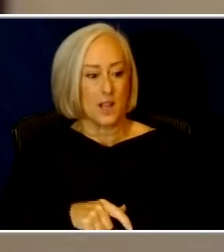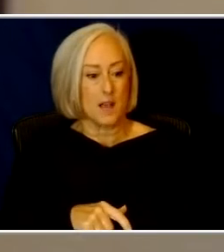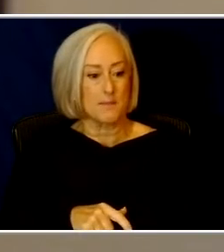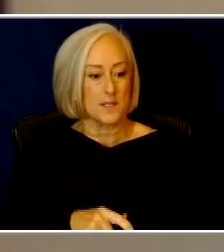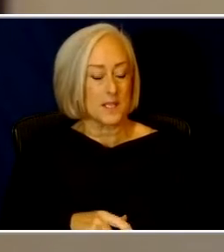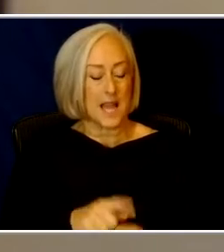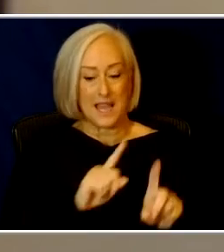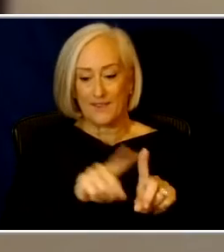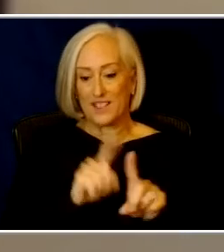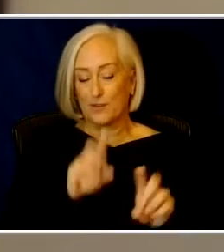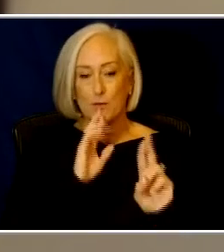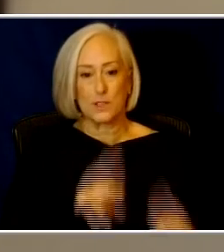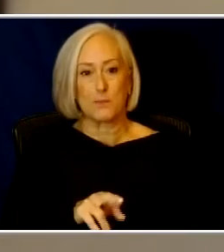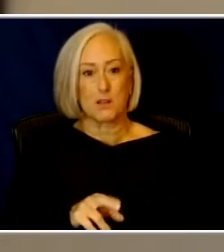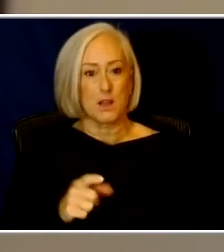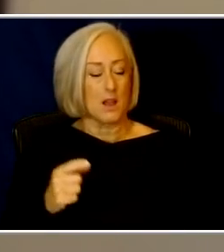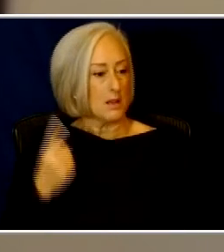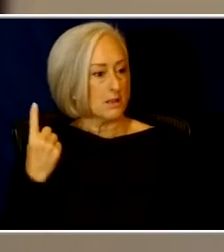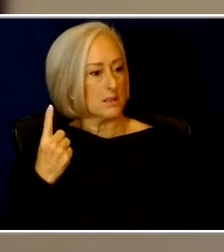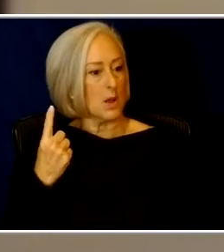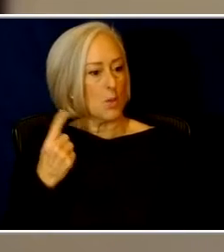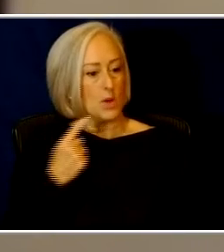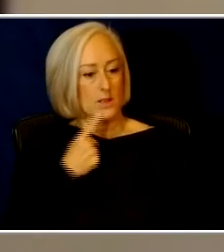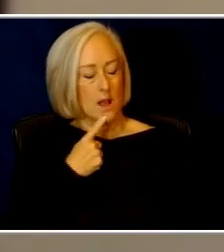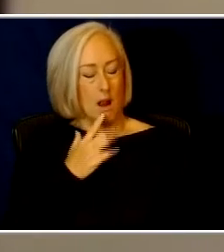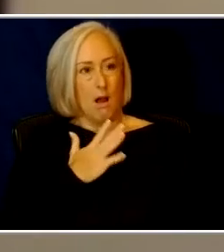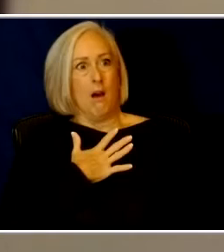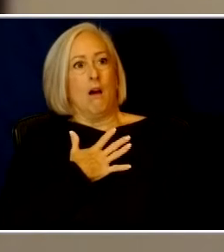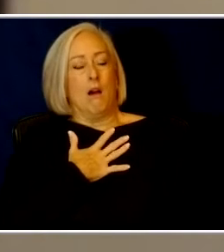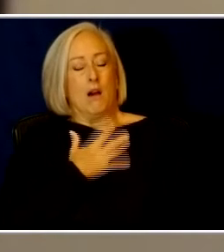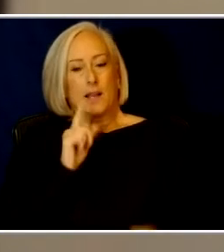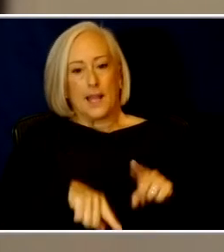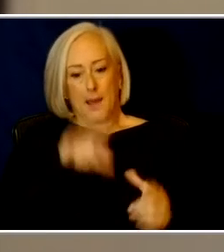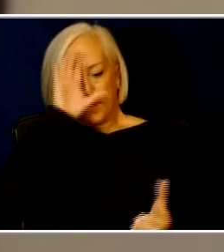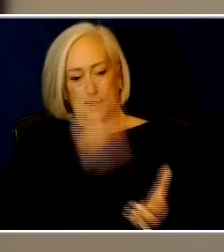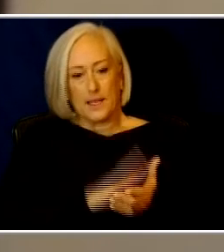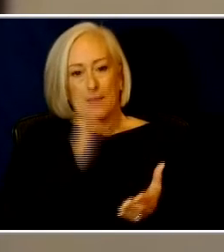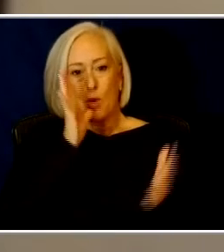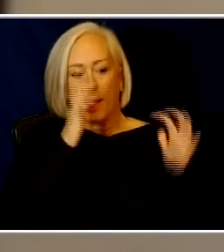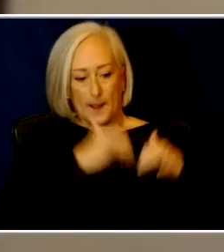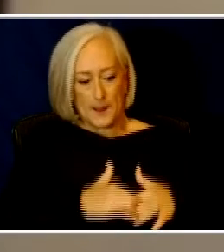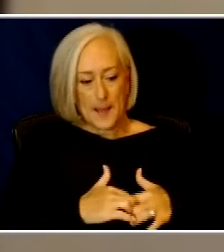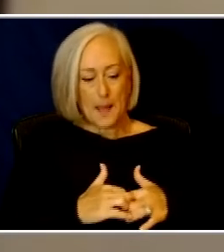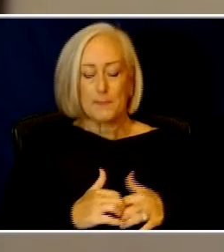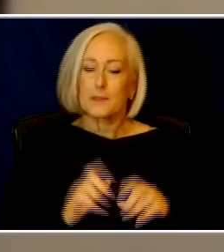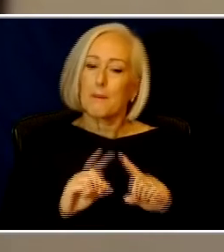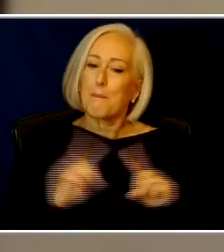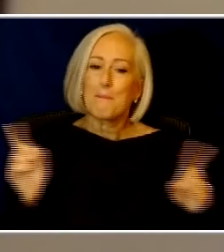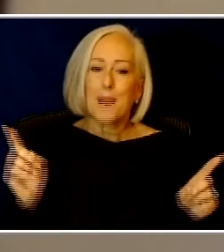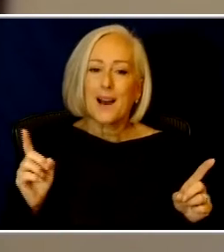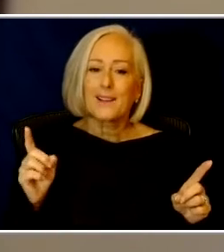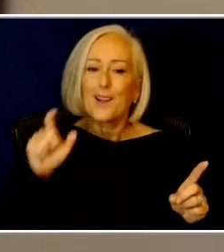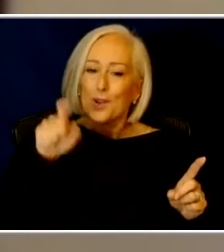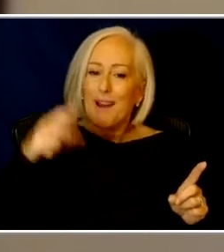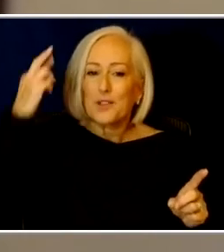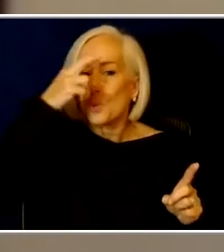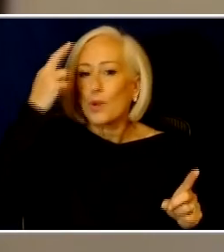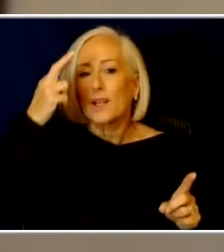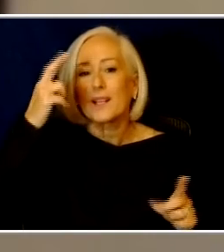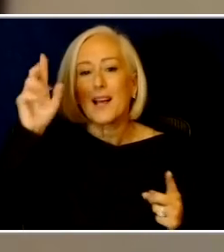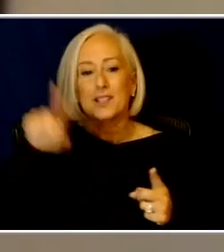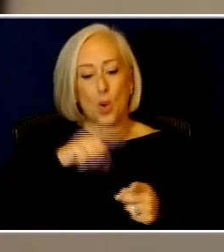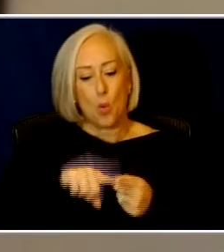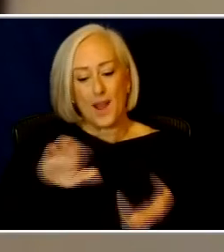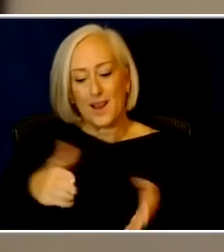even mention that the system might collapse. But I think we have to realize that when we get to a point where mortality is